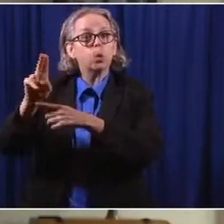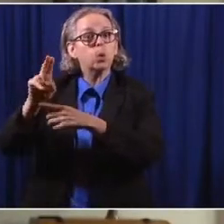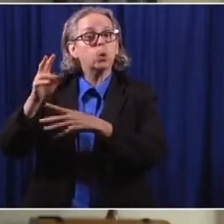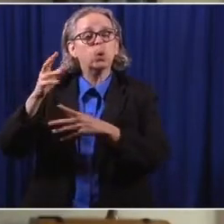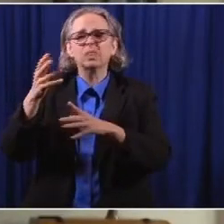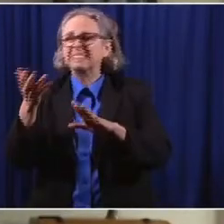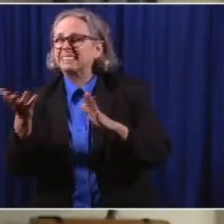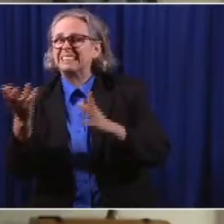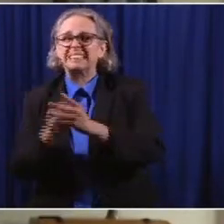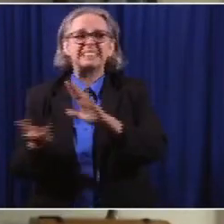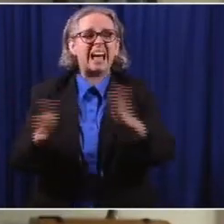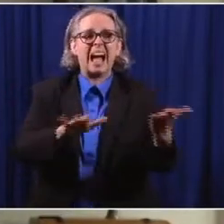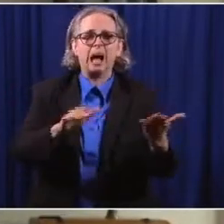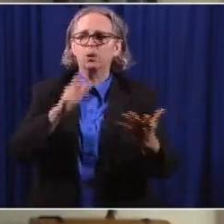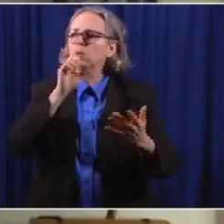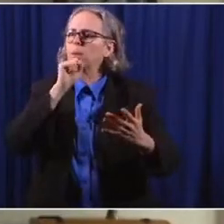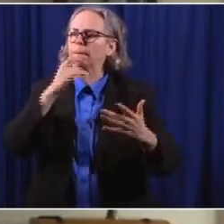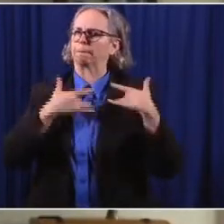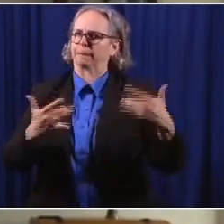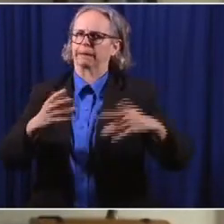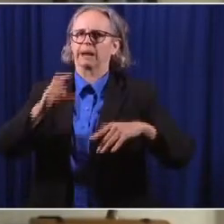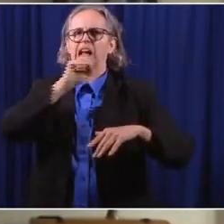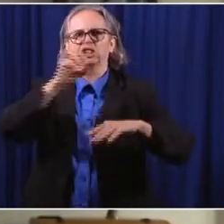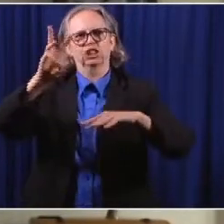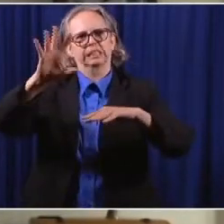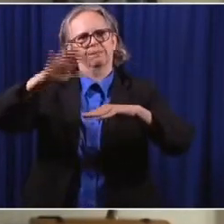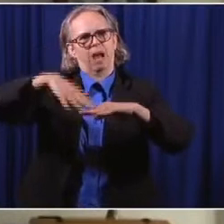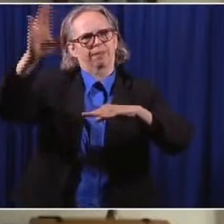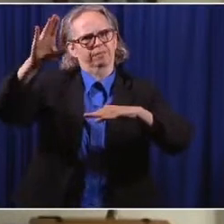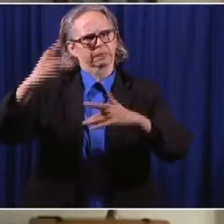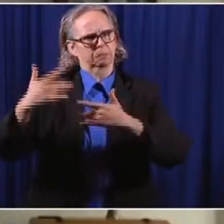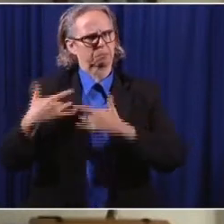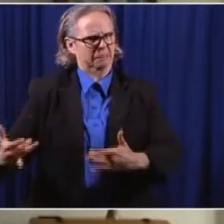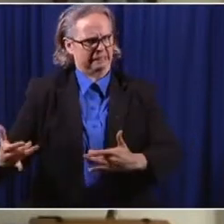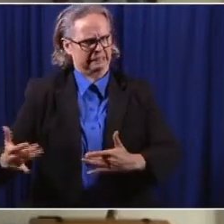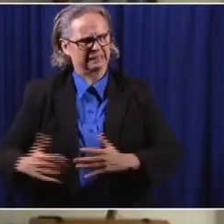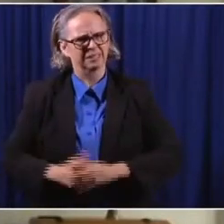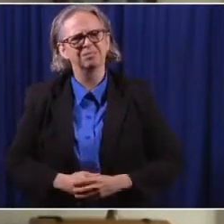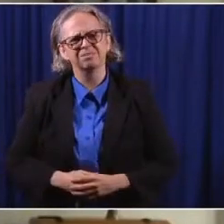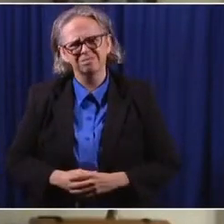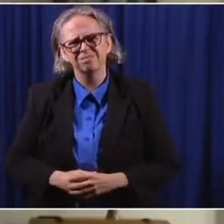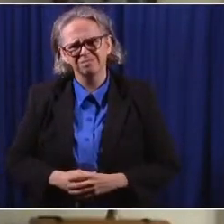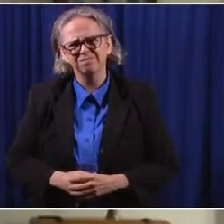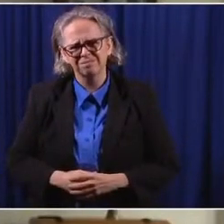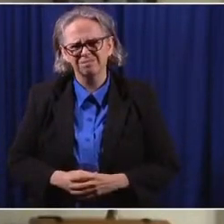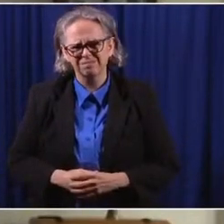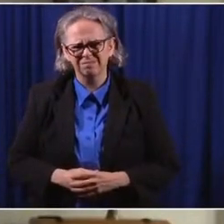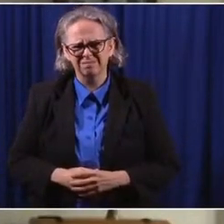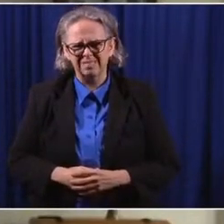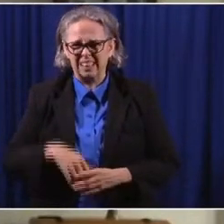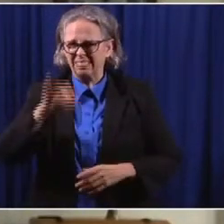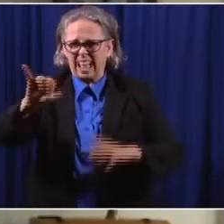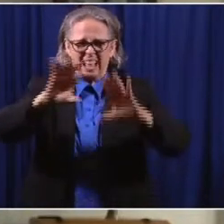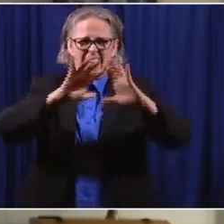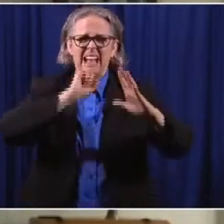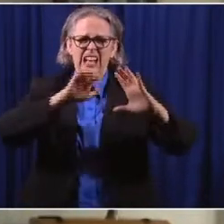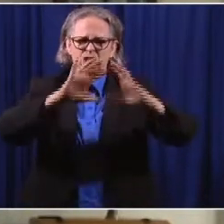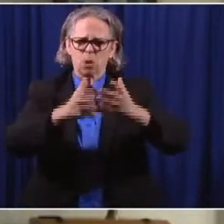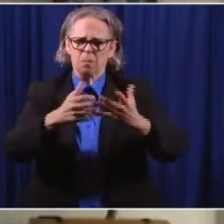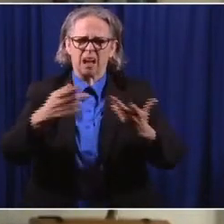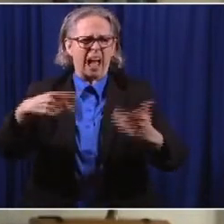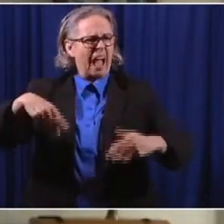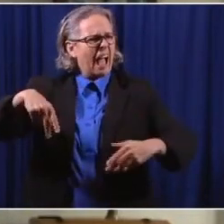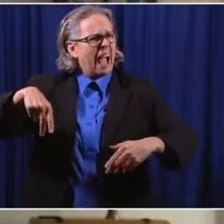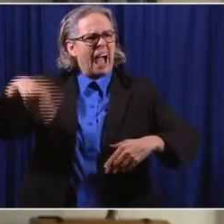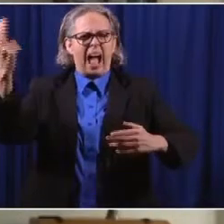responses to flu vaccines than younger people. And for adults of this age, they should get a high dose. If you're elderly and need help